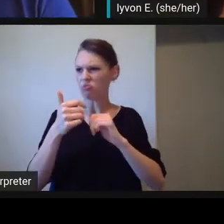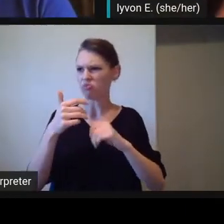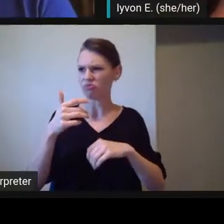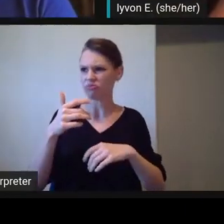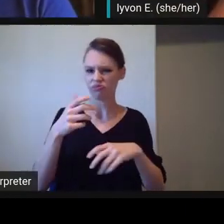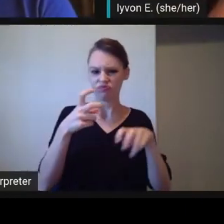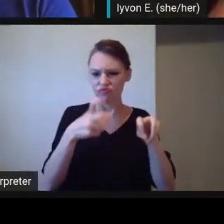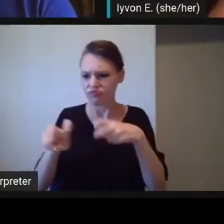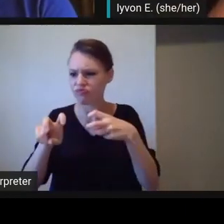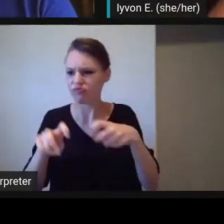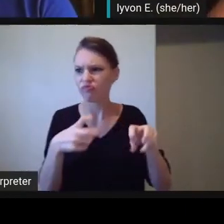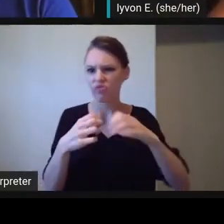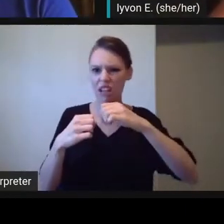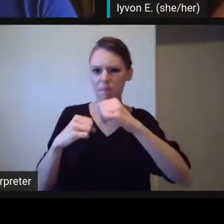Ship.